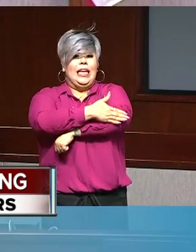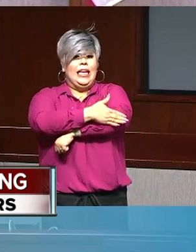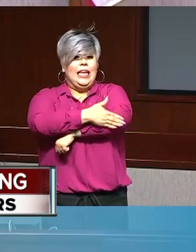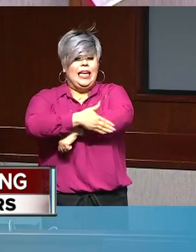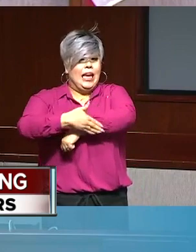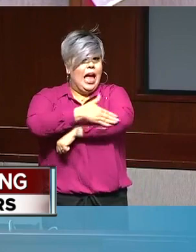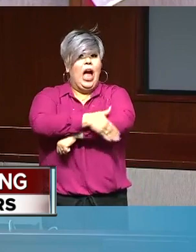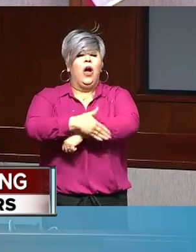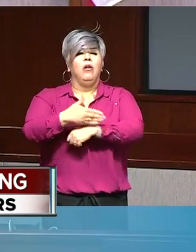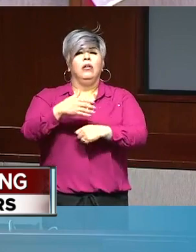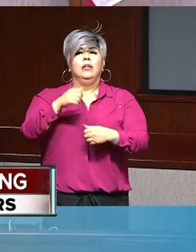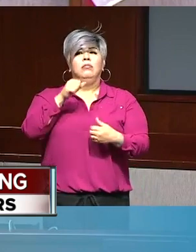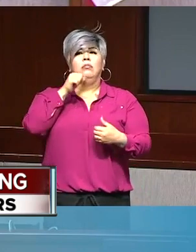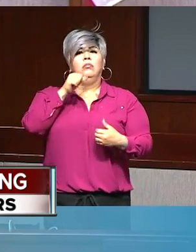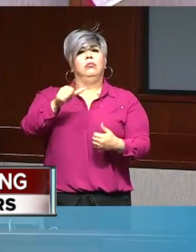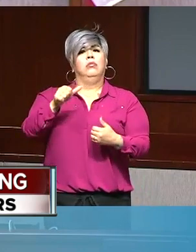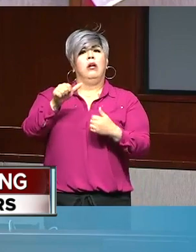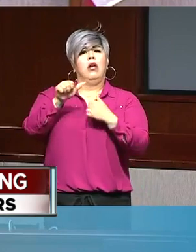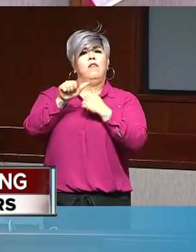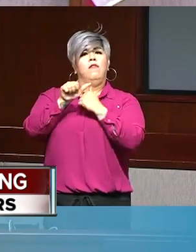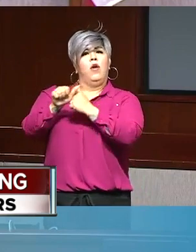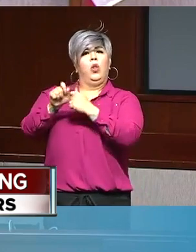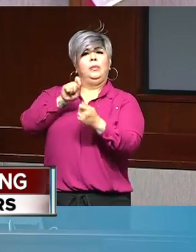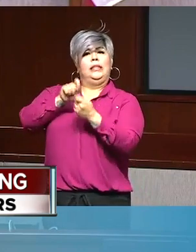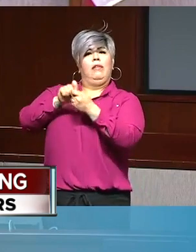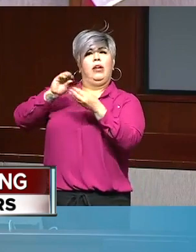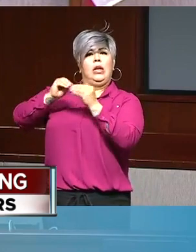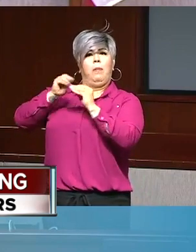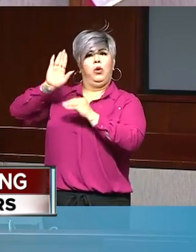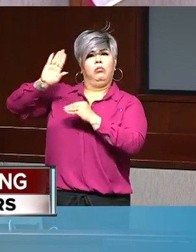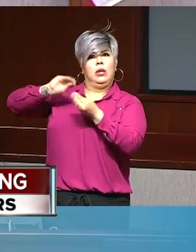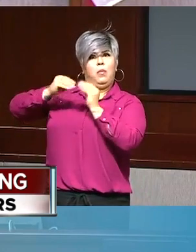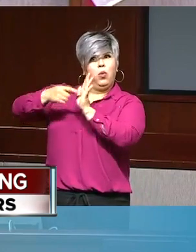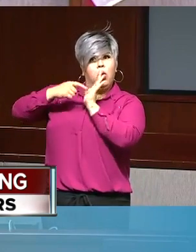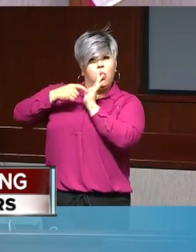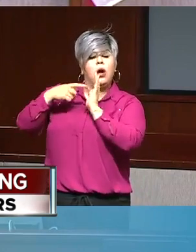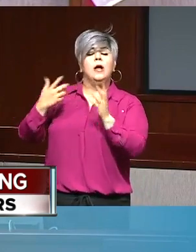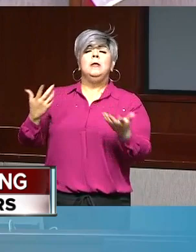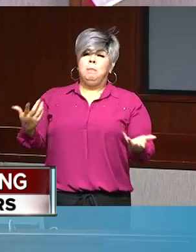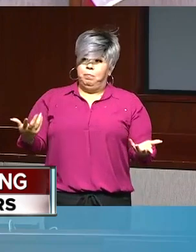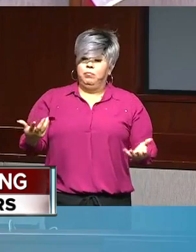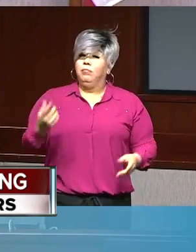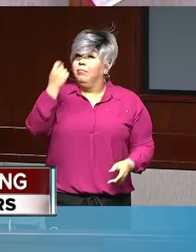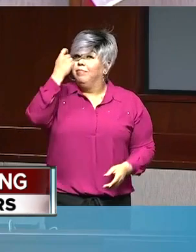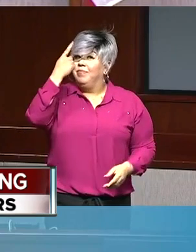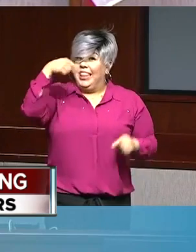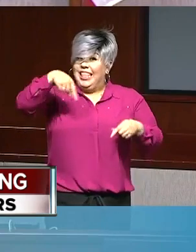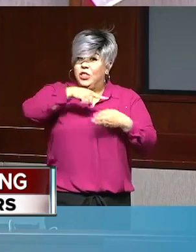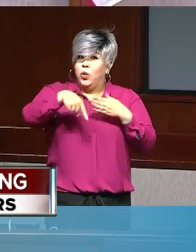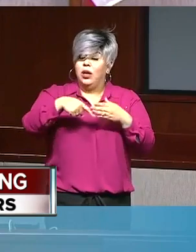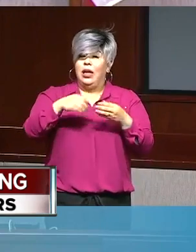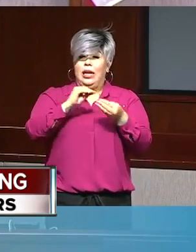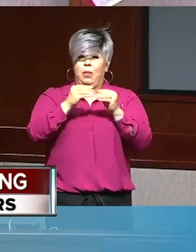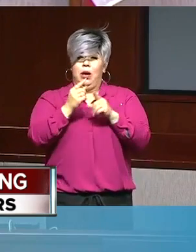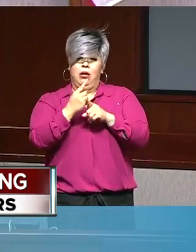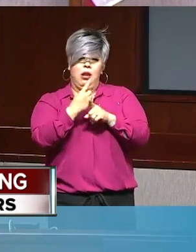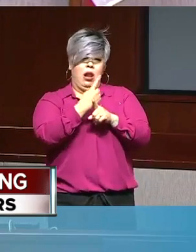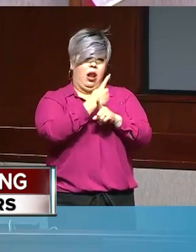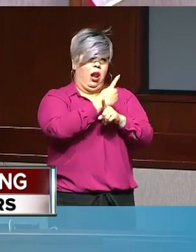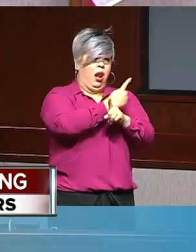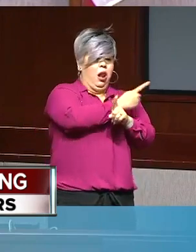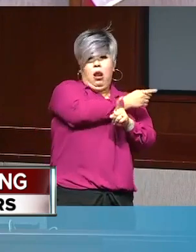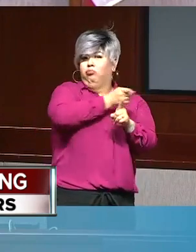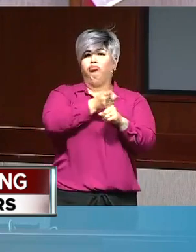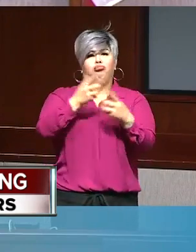with certain state metrics. Well, into the weekend and today, we are back in compliance with the state's